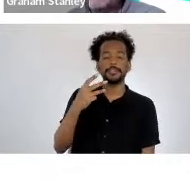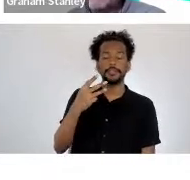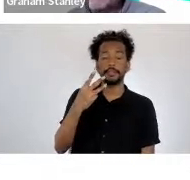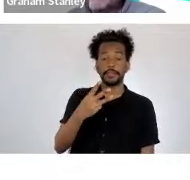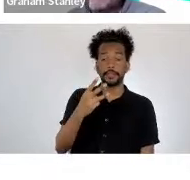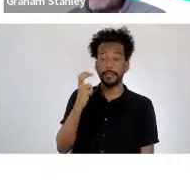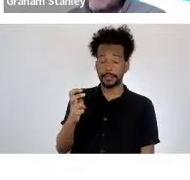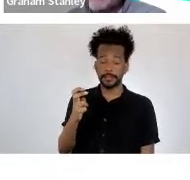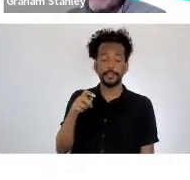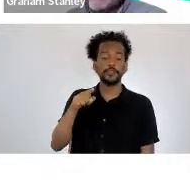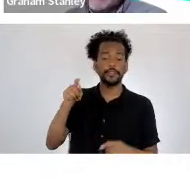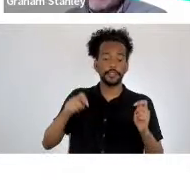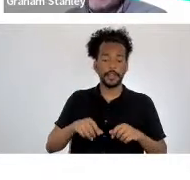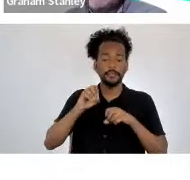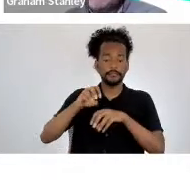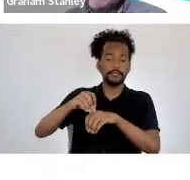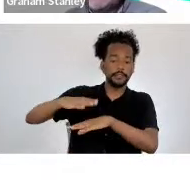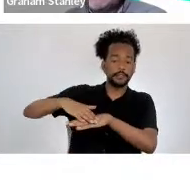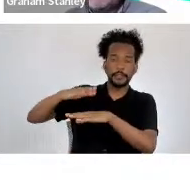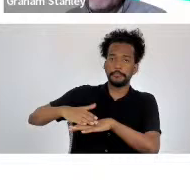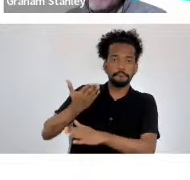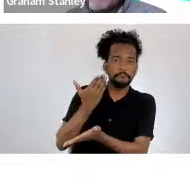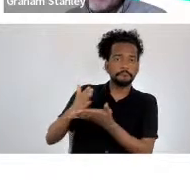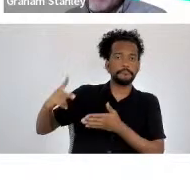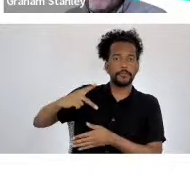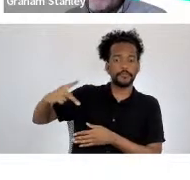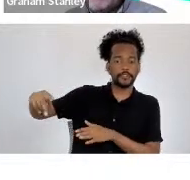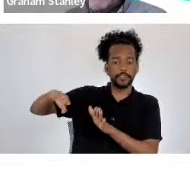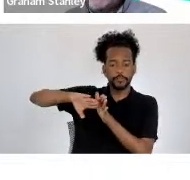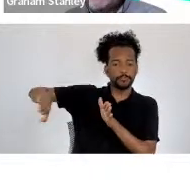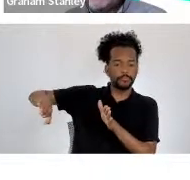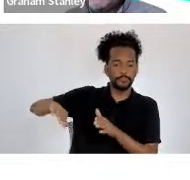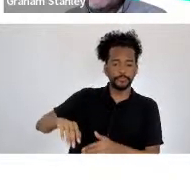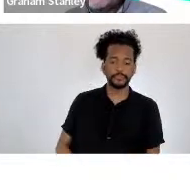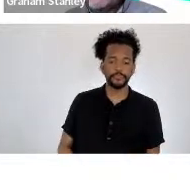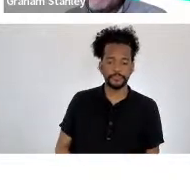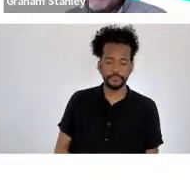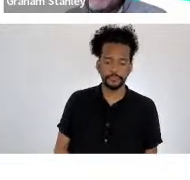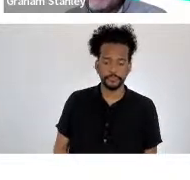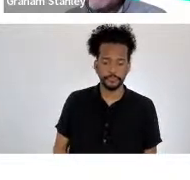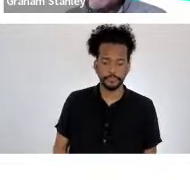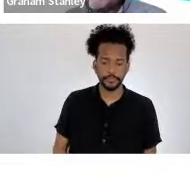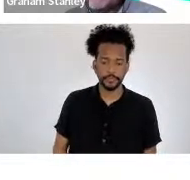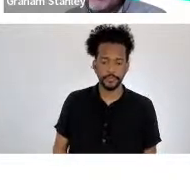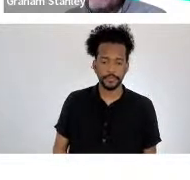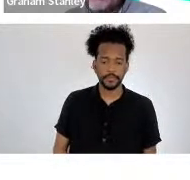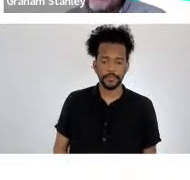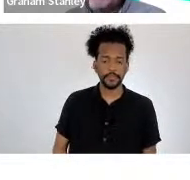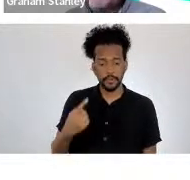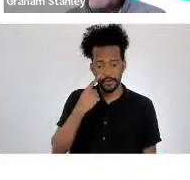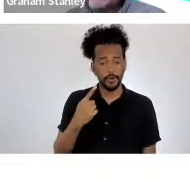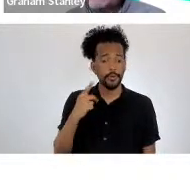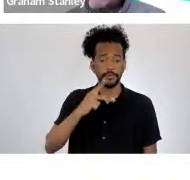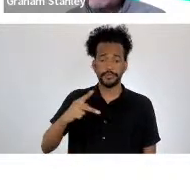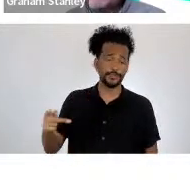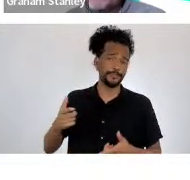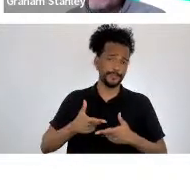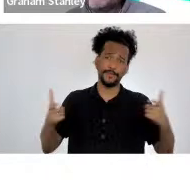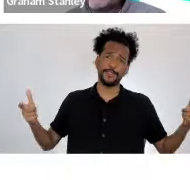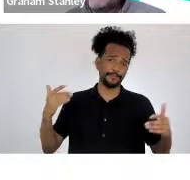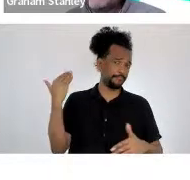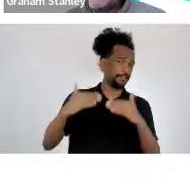teacher. And as you can see, many teachers disagreed with it. Over half of the